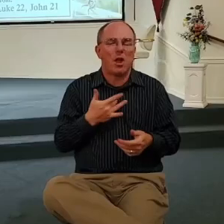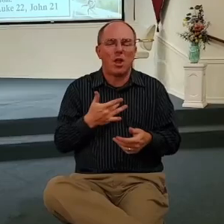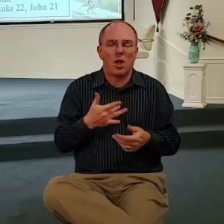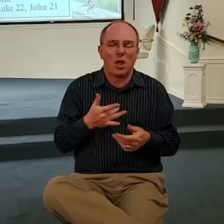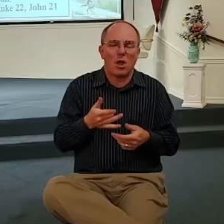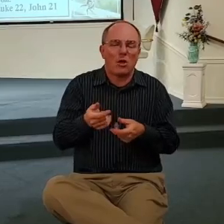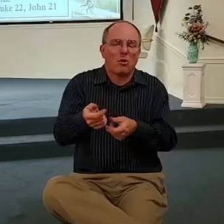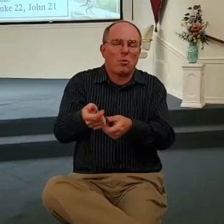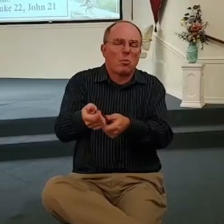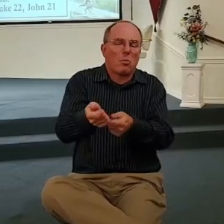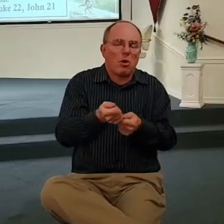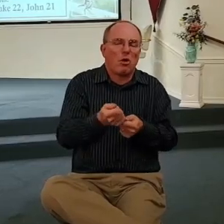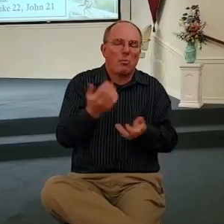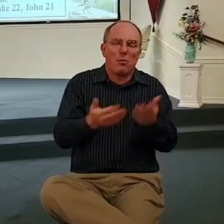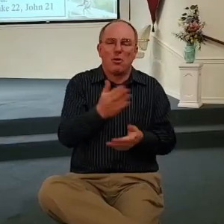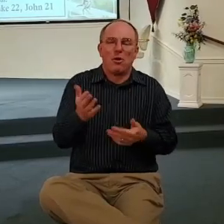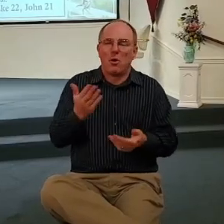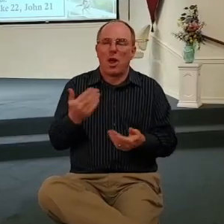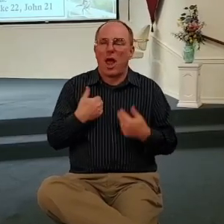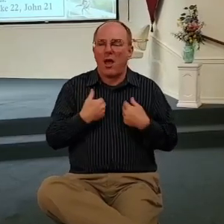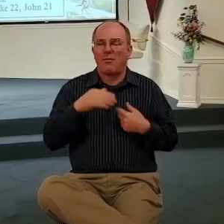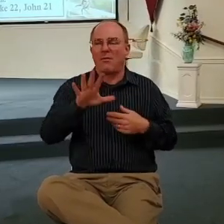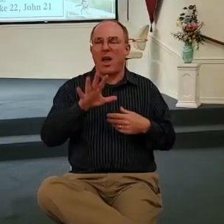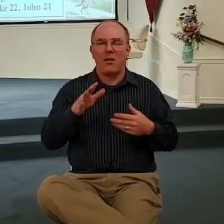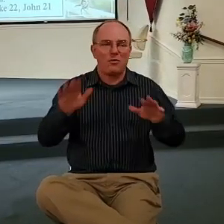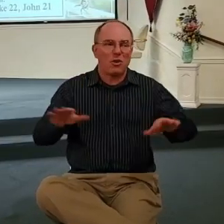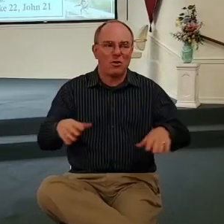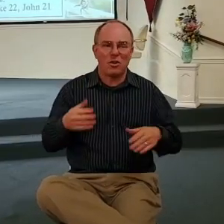Maybe you have 5 children and you feel pulled.